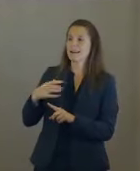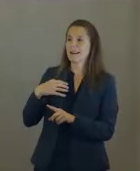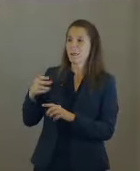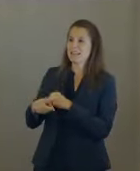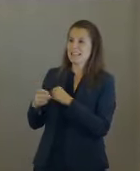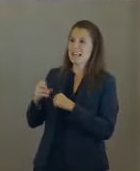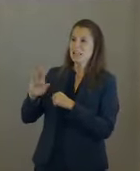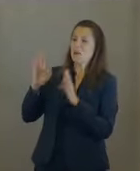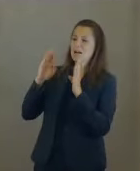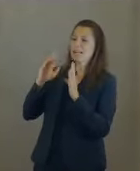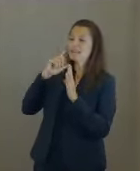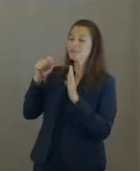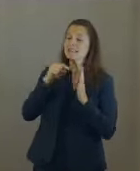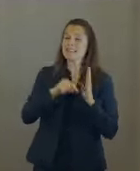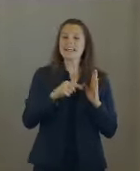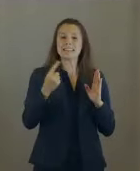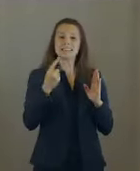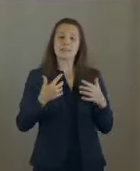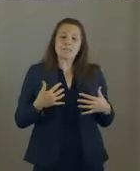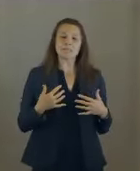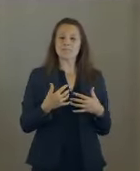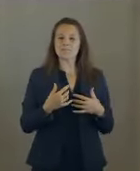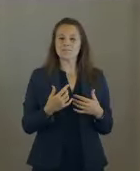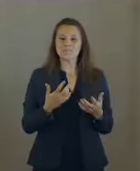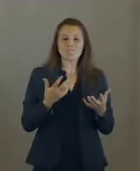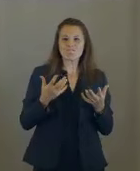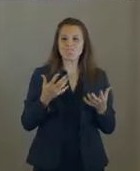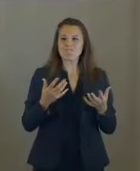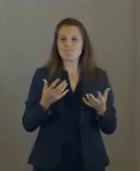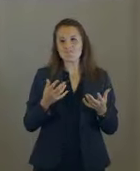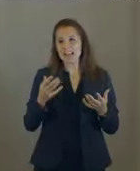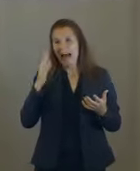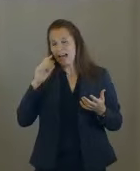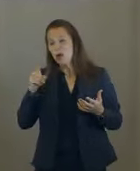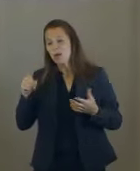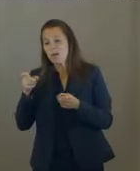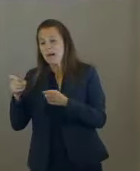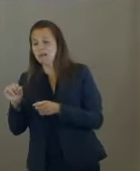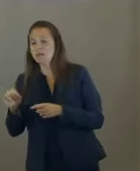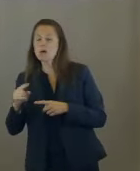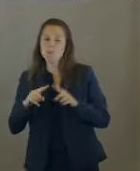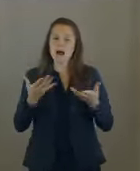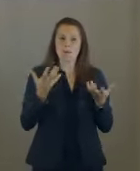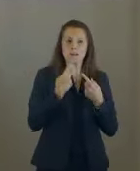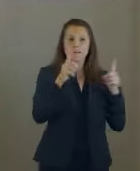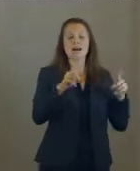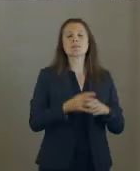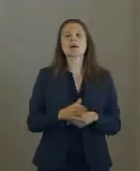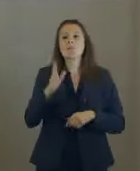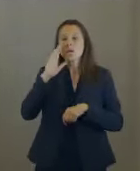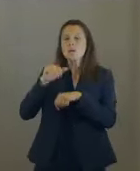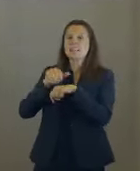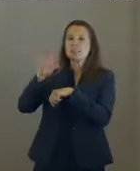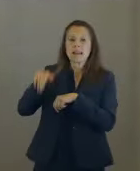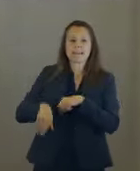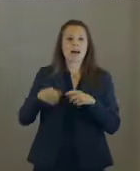because this is something that's in their bailiwick. But we will be submitting the regulatory